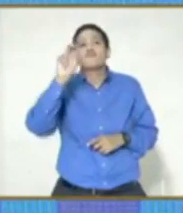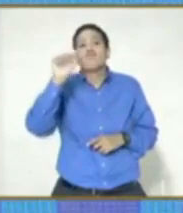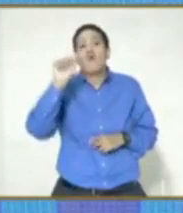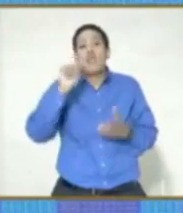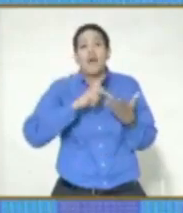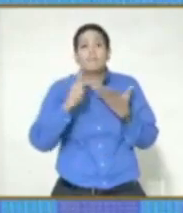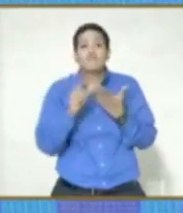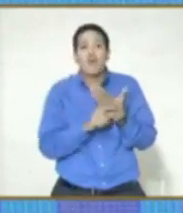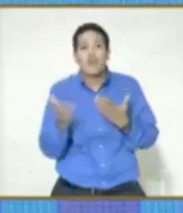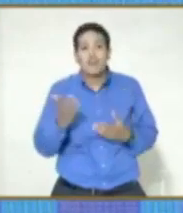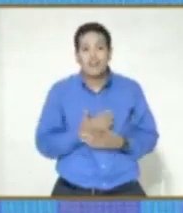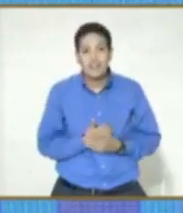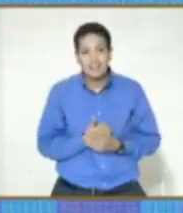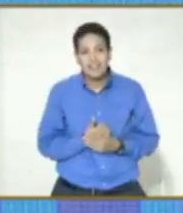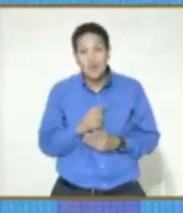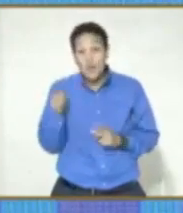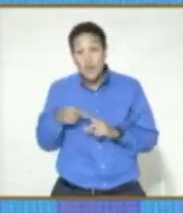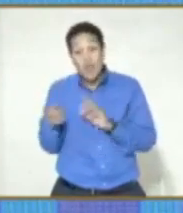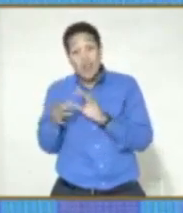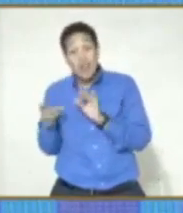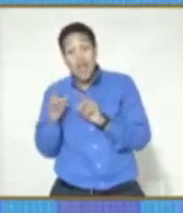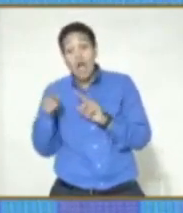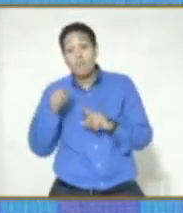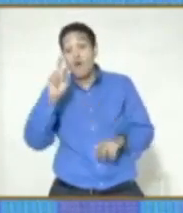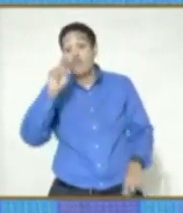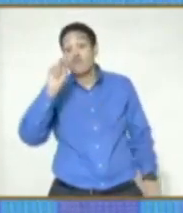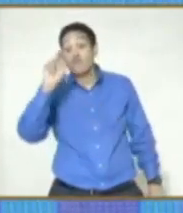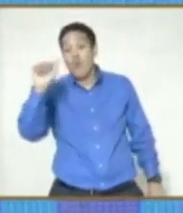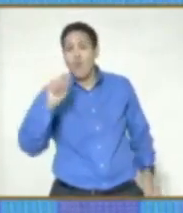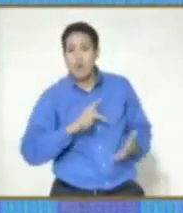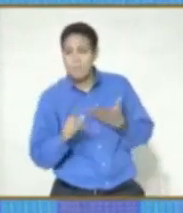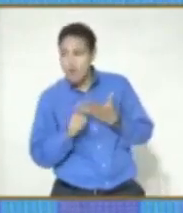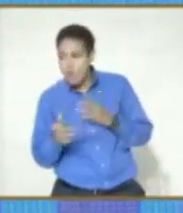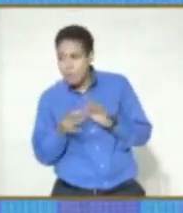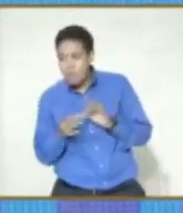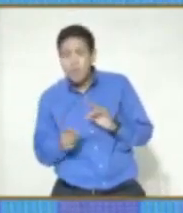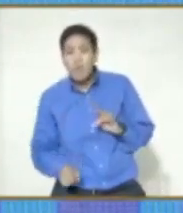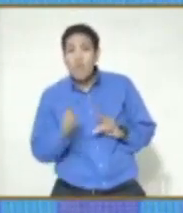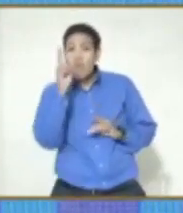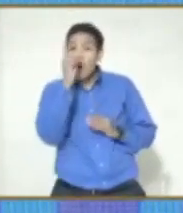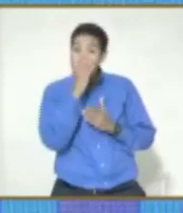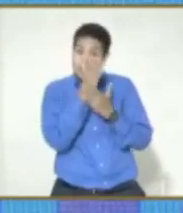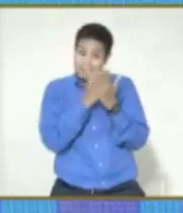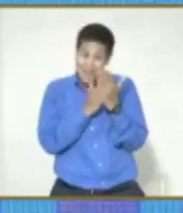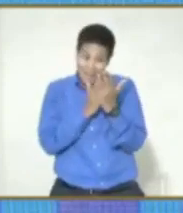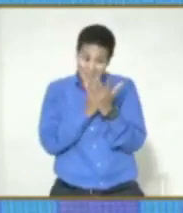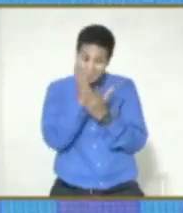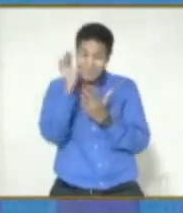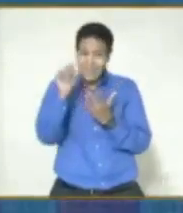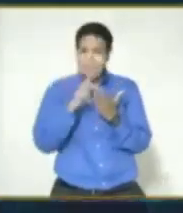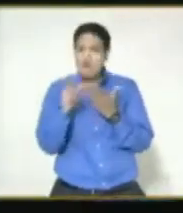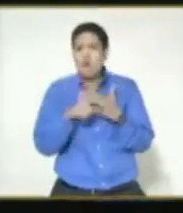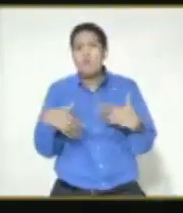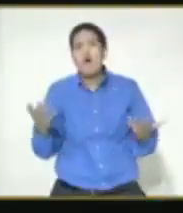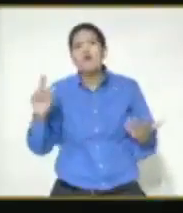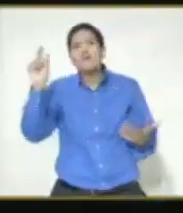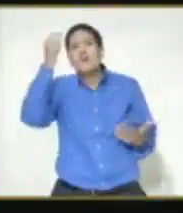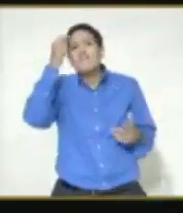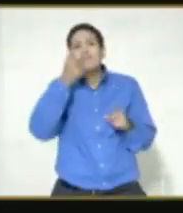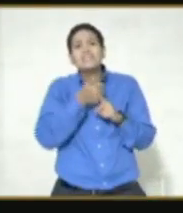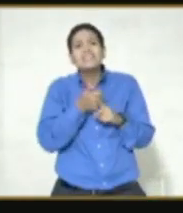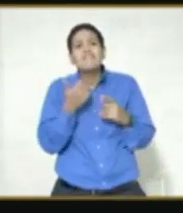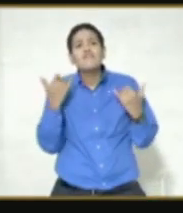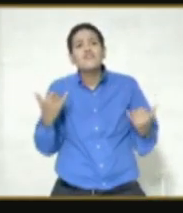program, when he spoke about the Rona program, one component of that is that the government have